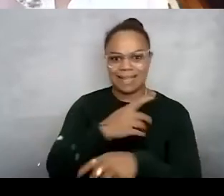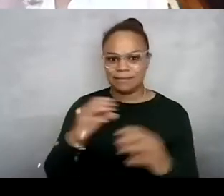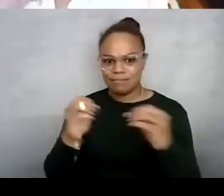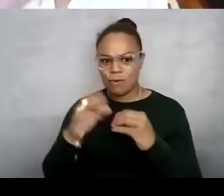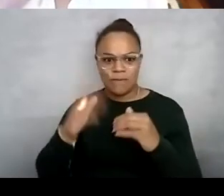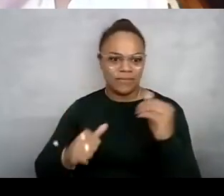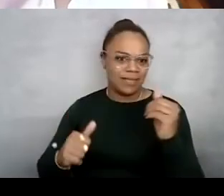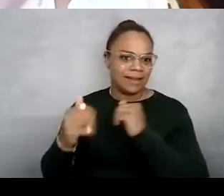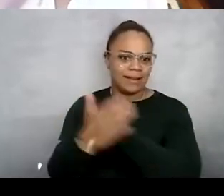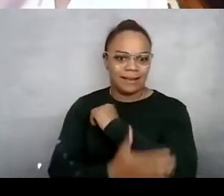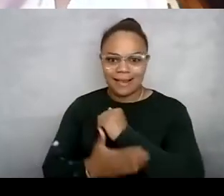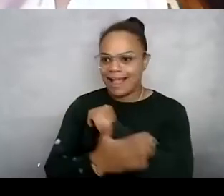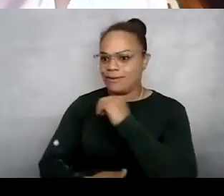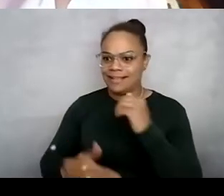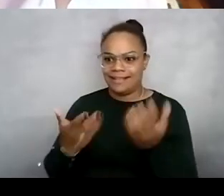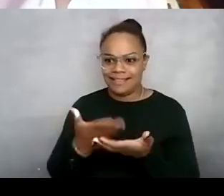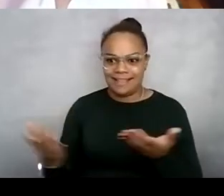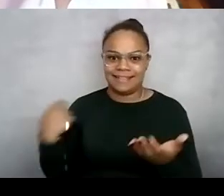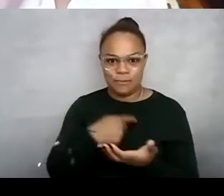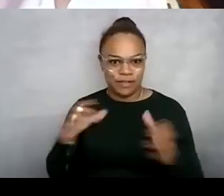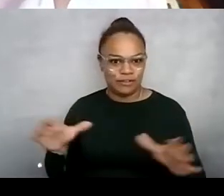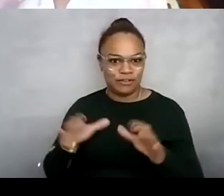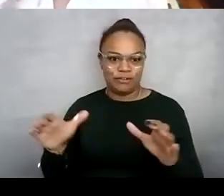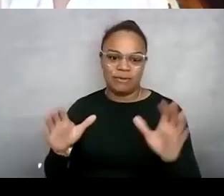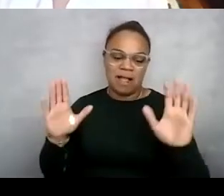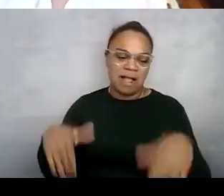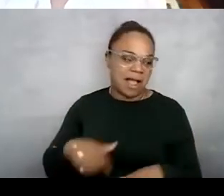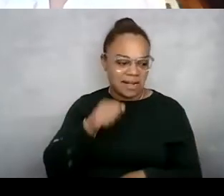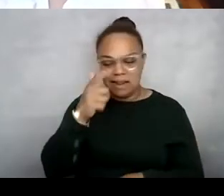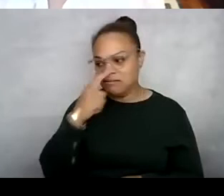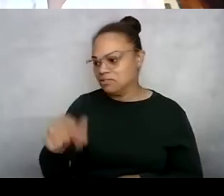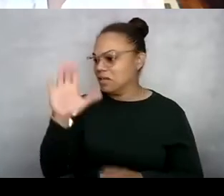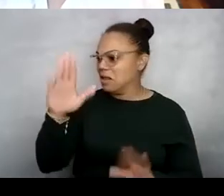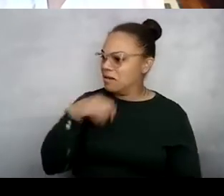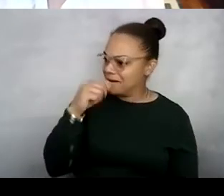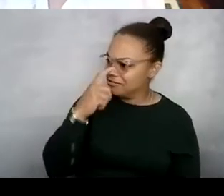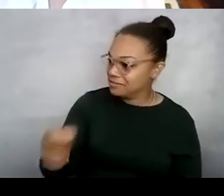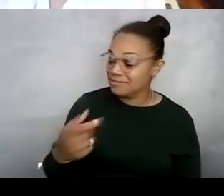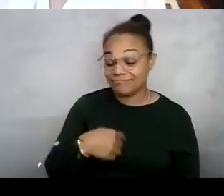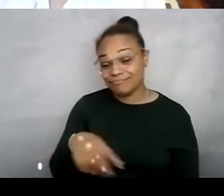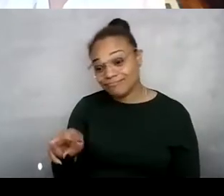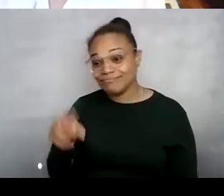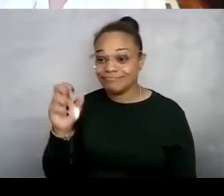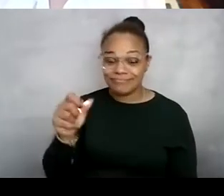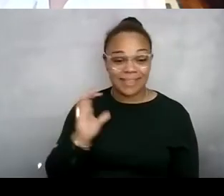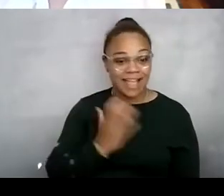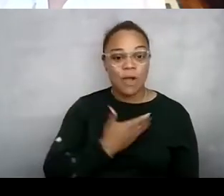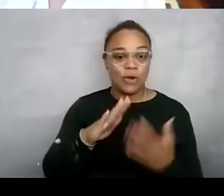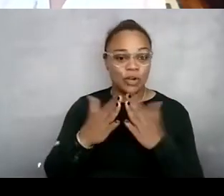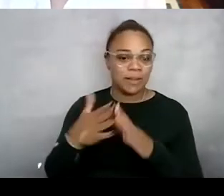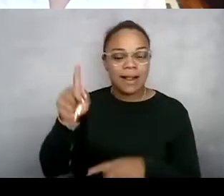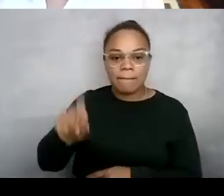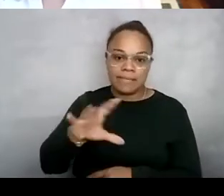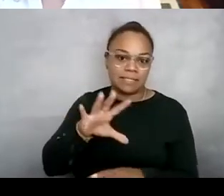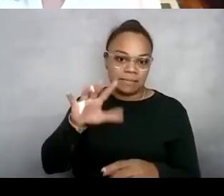county fairs, the weather stuff we go to, where people just don't, I'm not interested. And I was like, yeah, our community has to be, because we've been forced to,